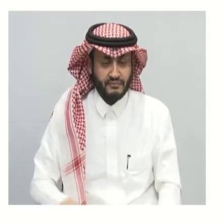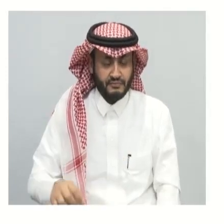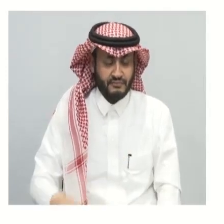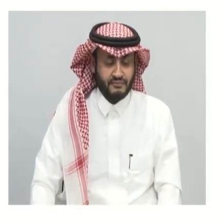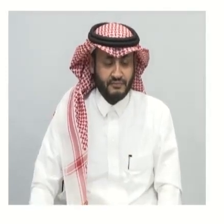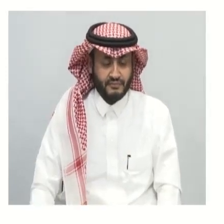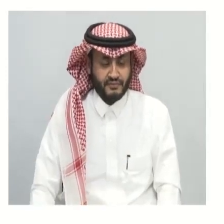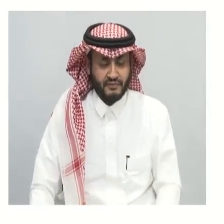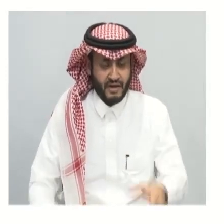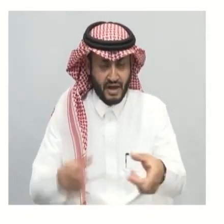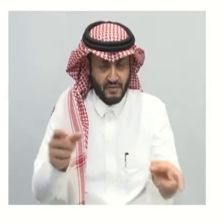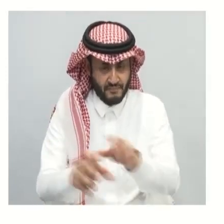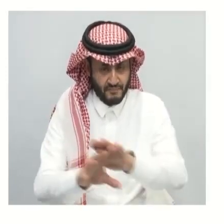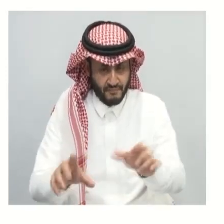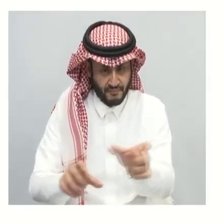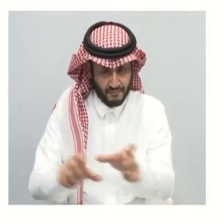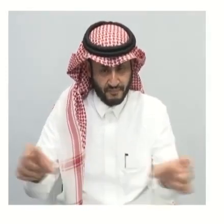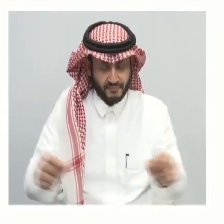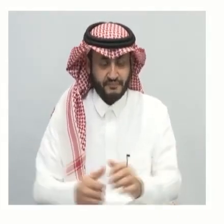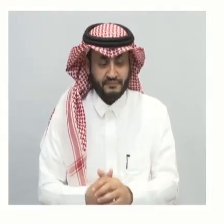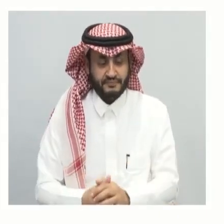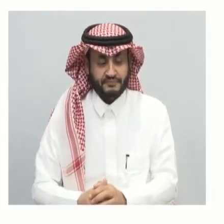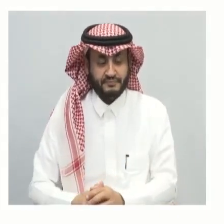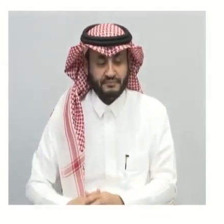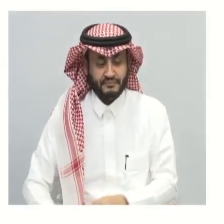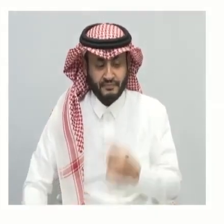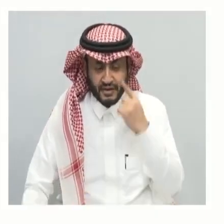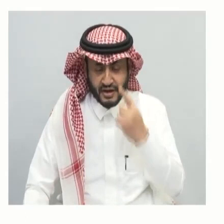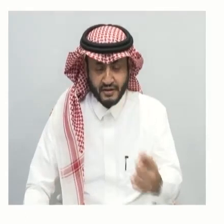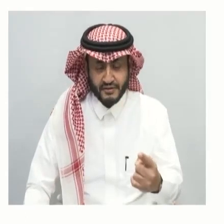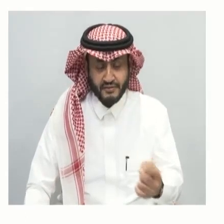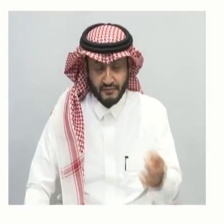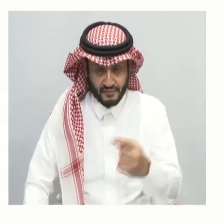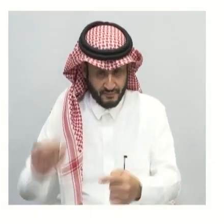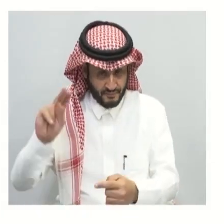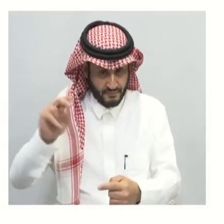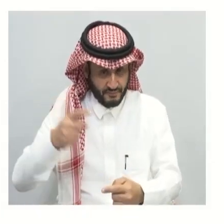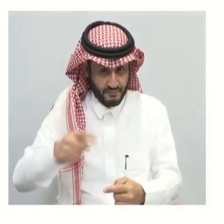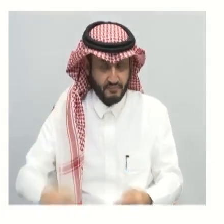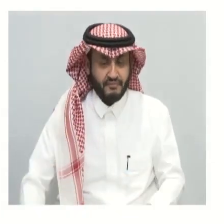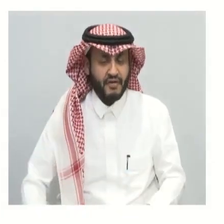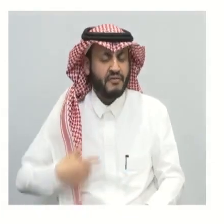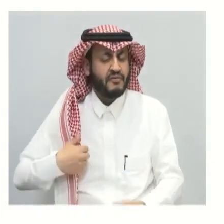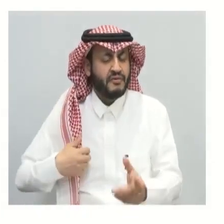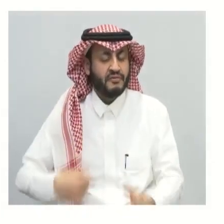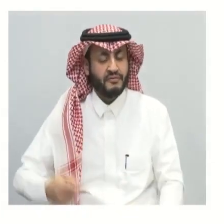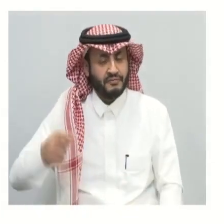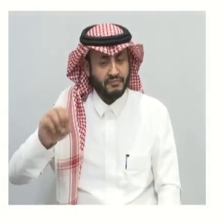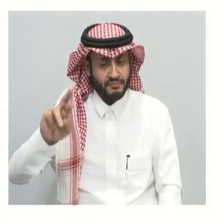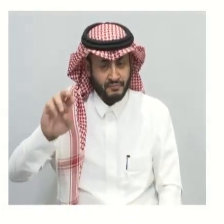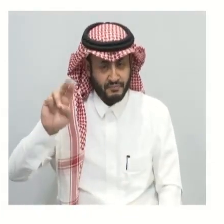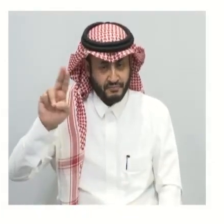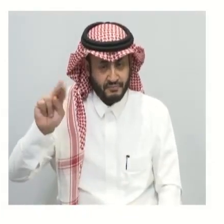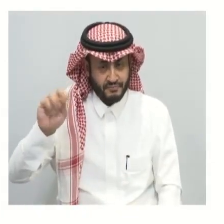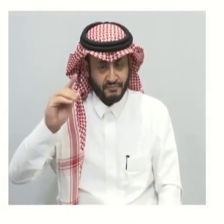stand cleaning the house. Because we're having can't stand, it will be followed by the gerund, which is cleaning.